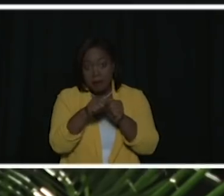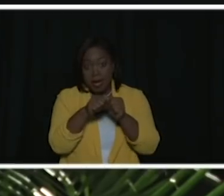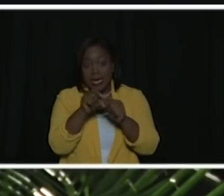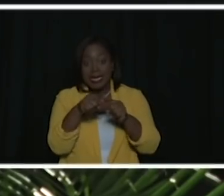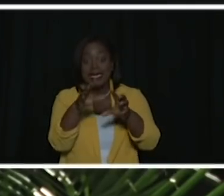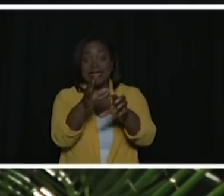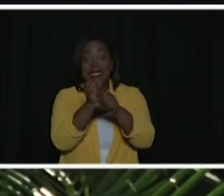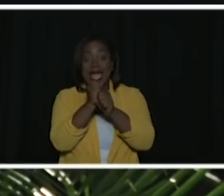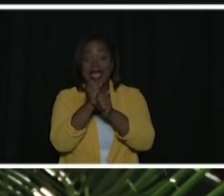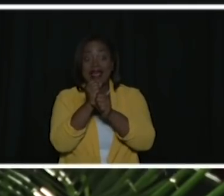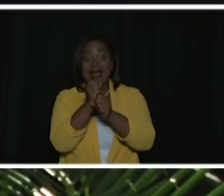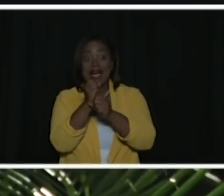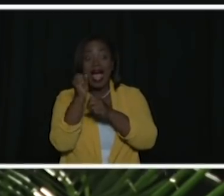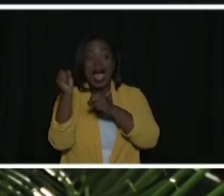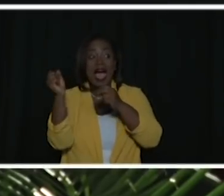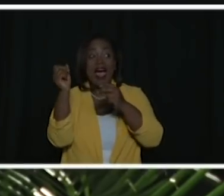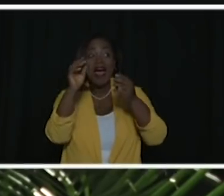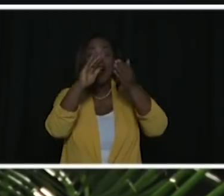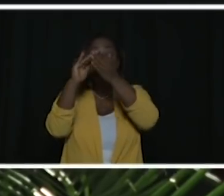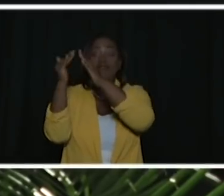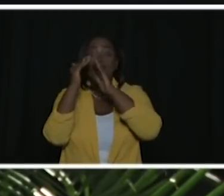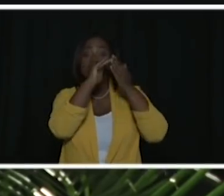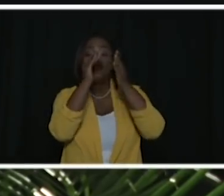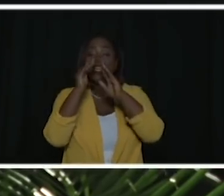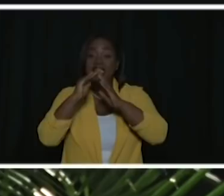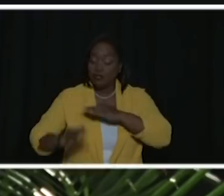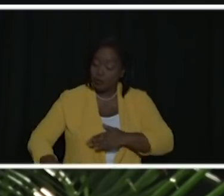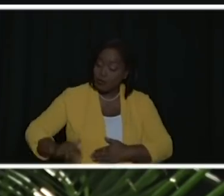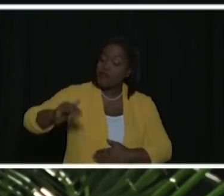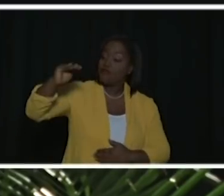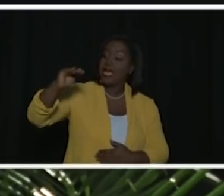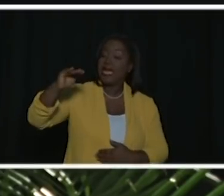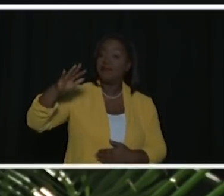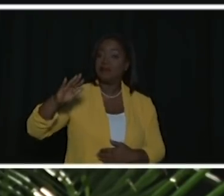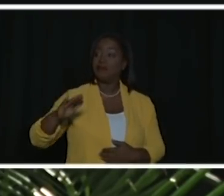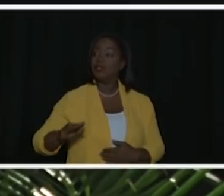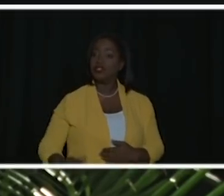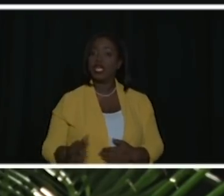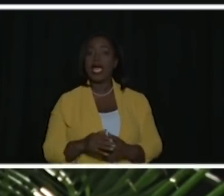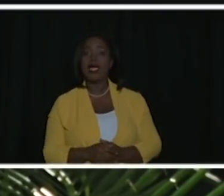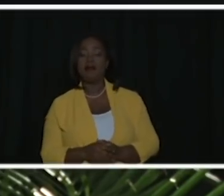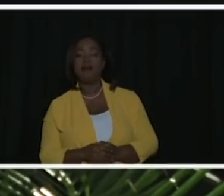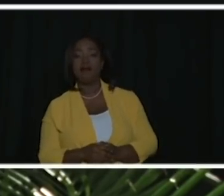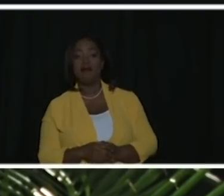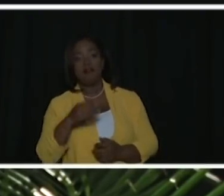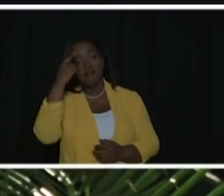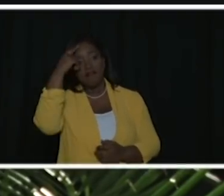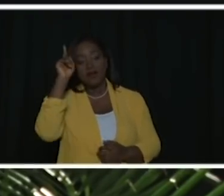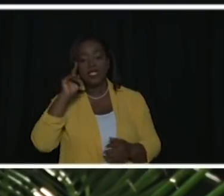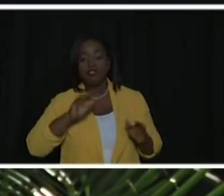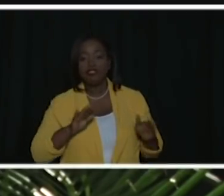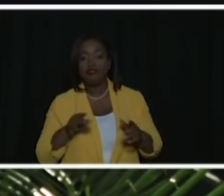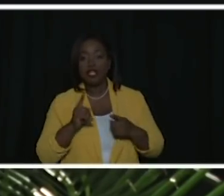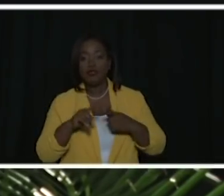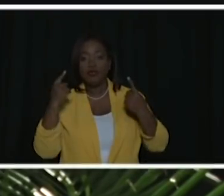does. It takes an entire nation committed to the growth and development and prosperity of our children to ensure